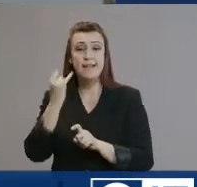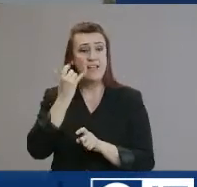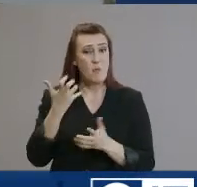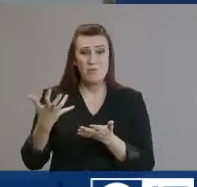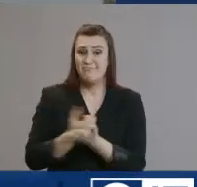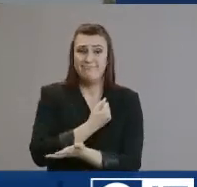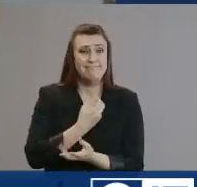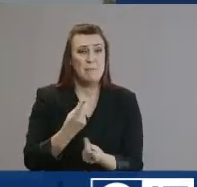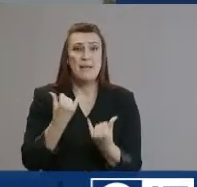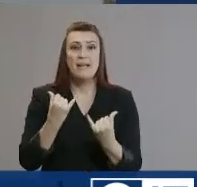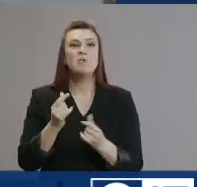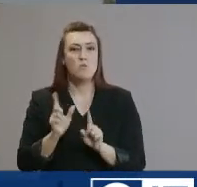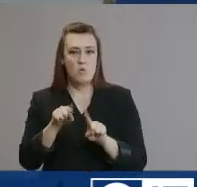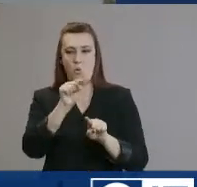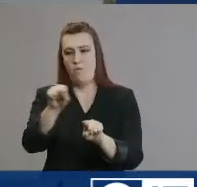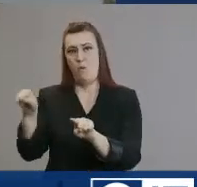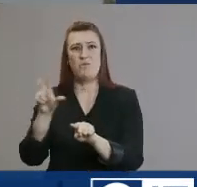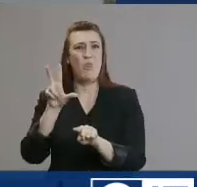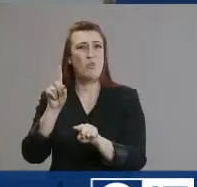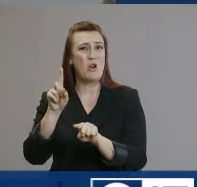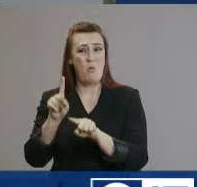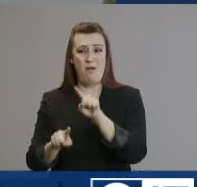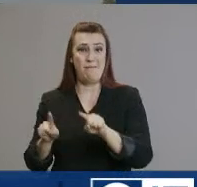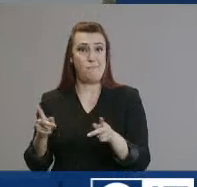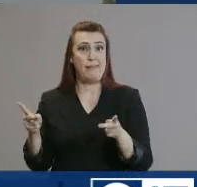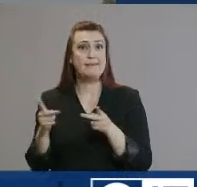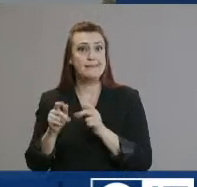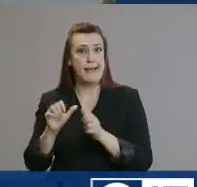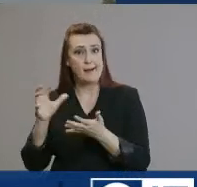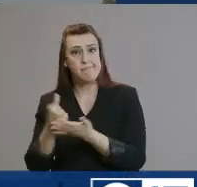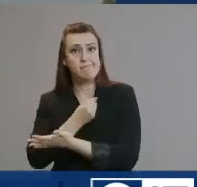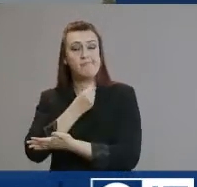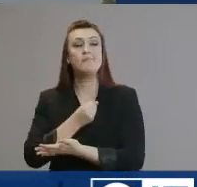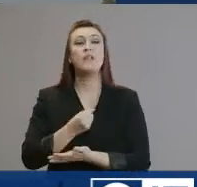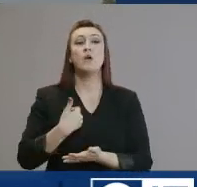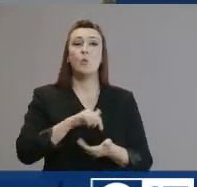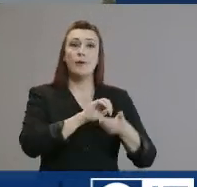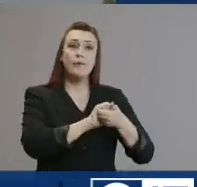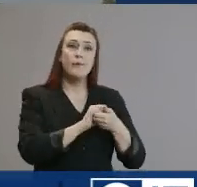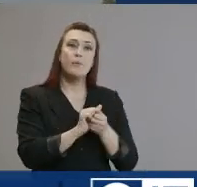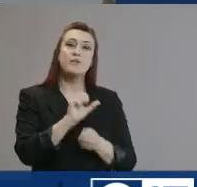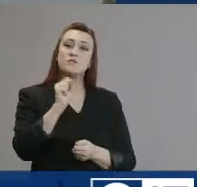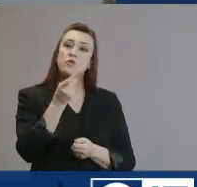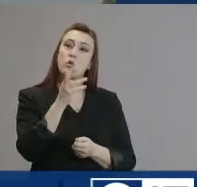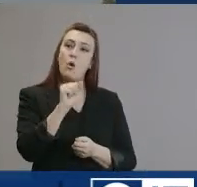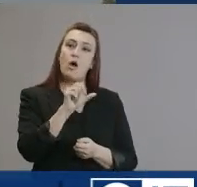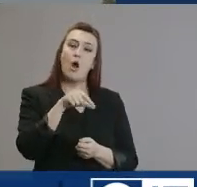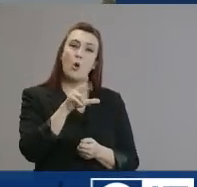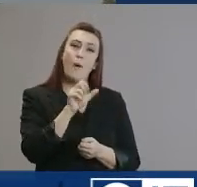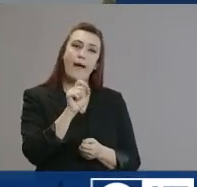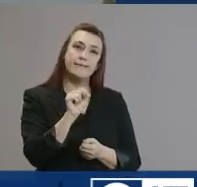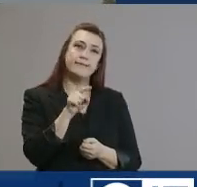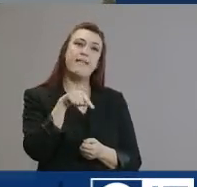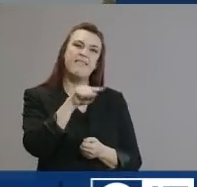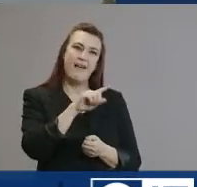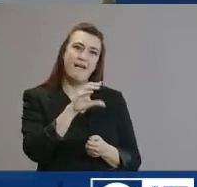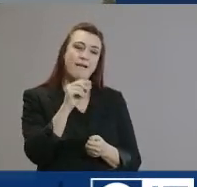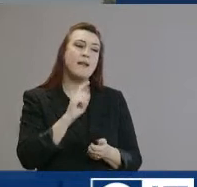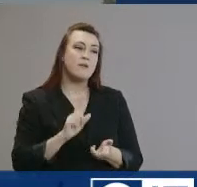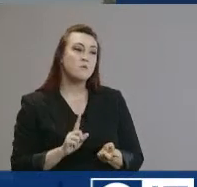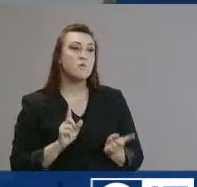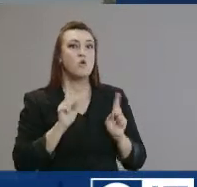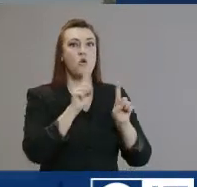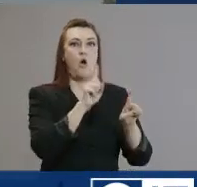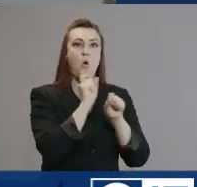working with Sonora Quest to go on site to complete that specimen collection for those that may not be able to travel to one